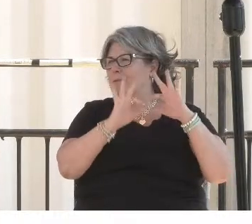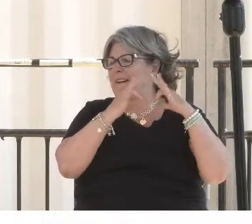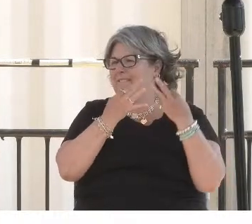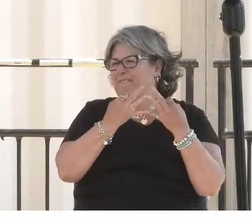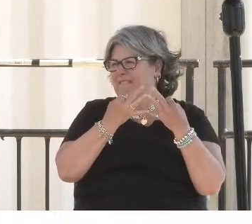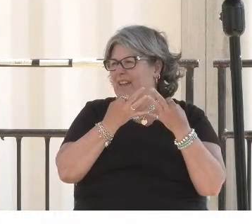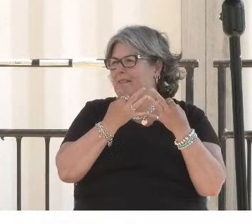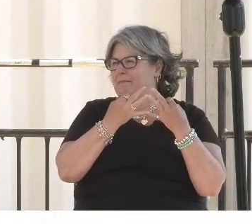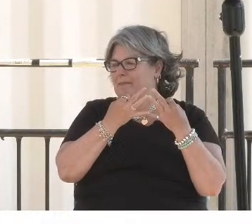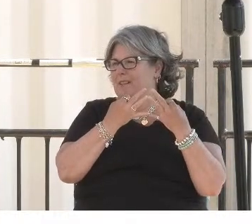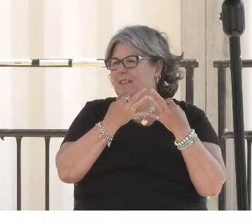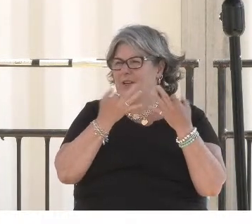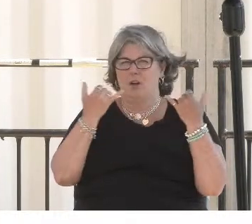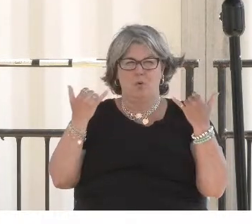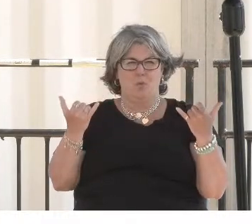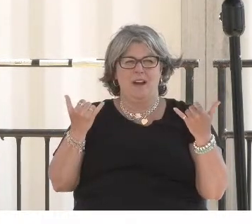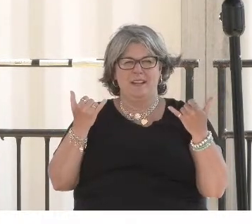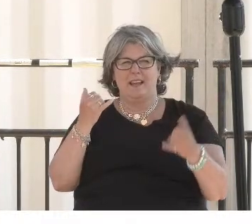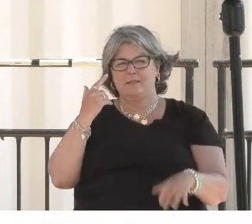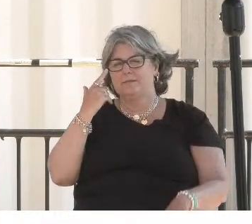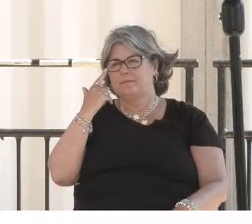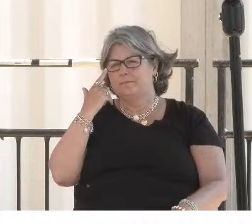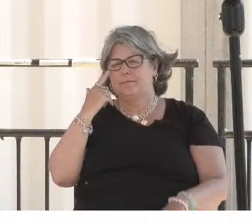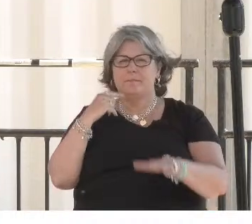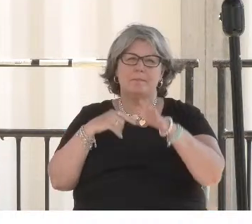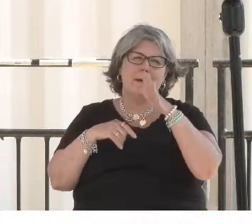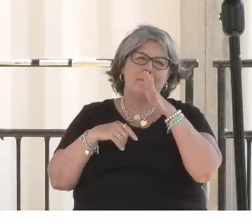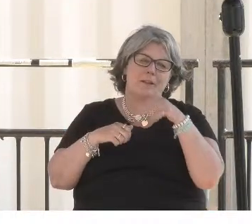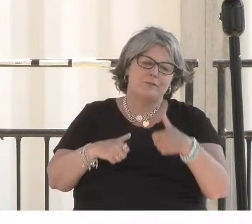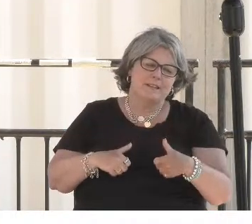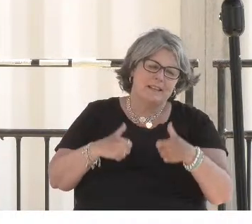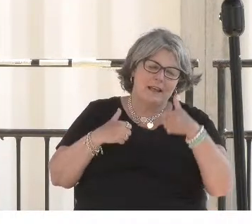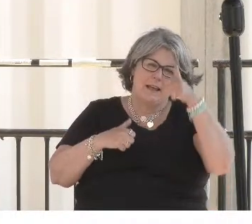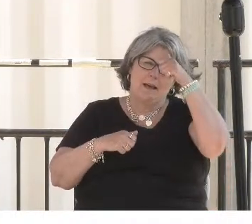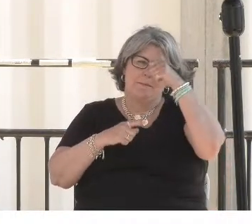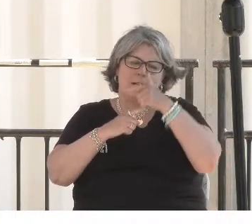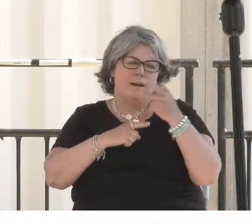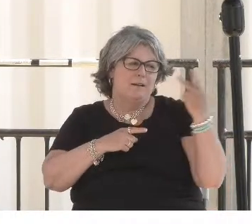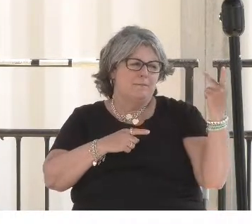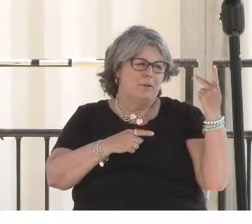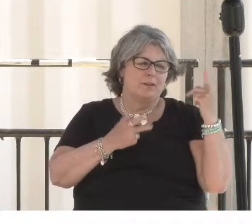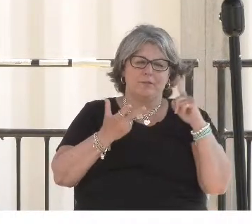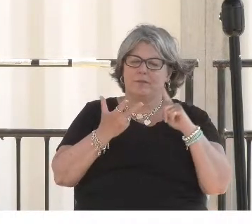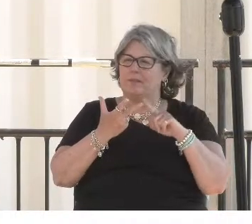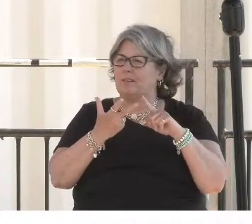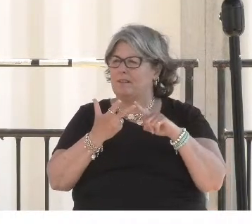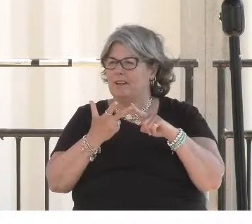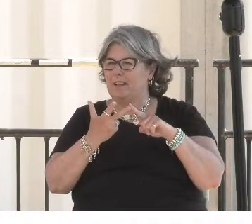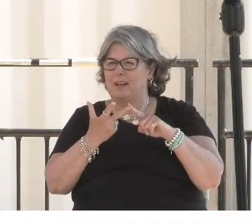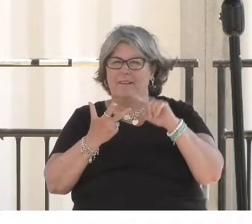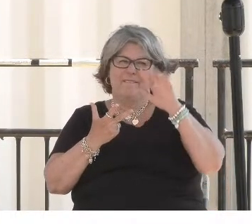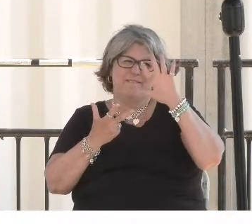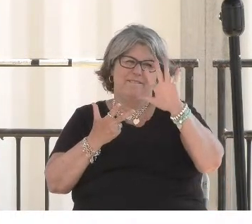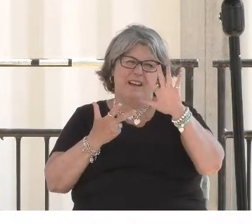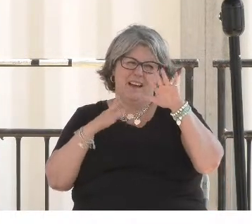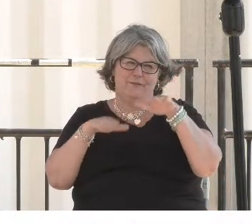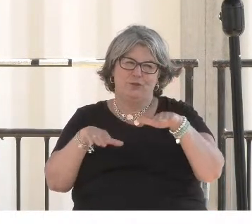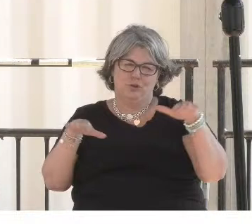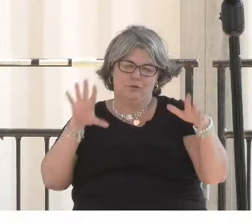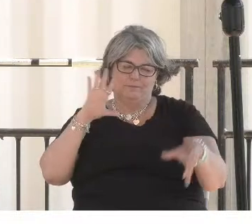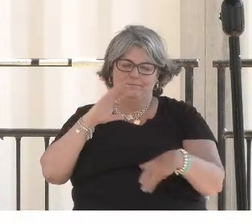involved in our farm right now. My mother's still alive, my brother and I, and then between the two of us, we have 5